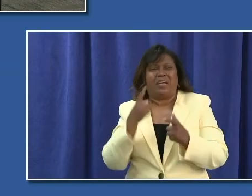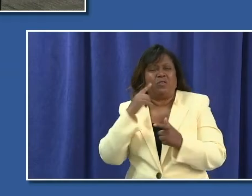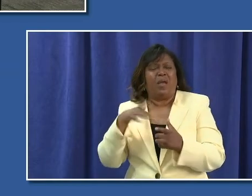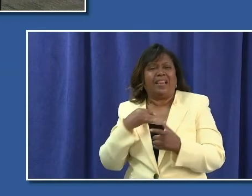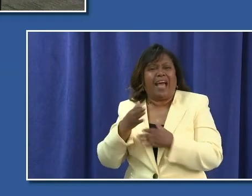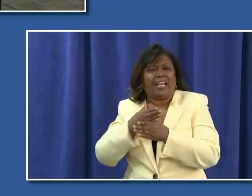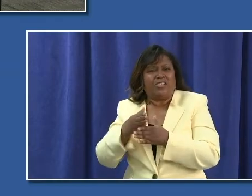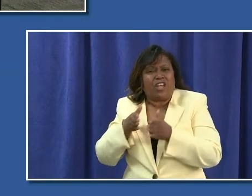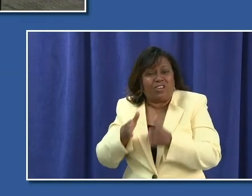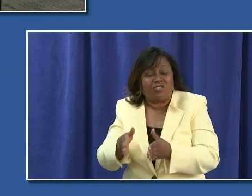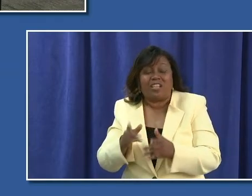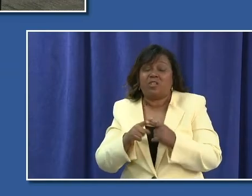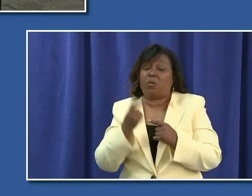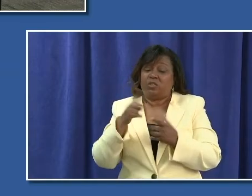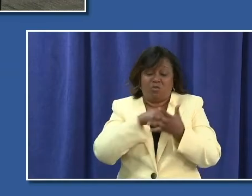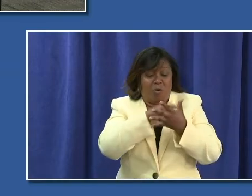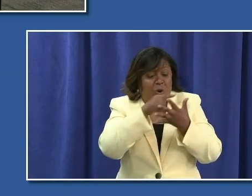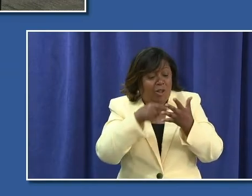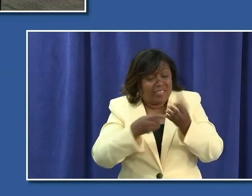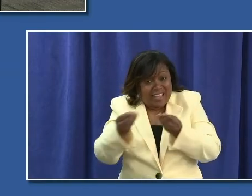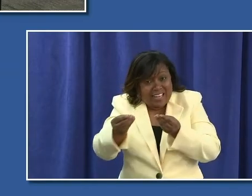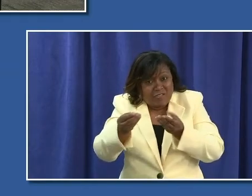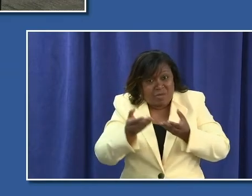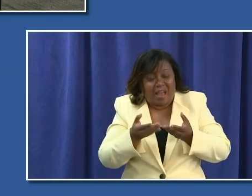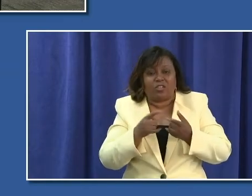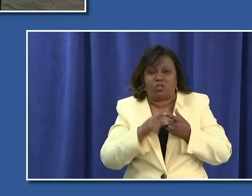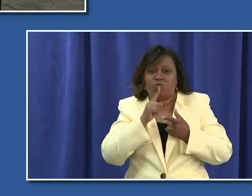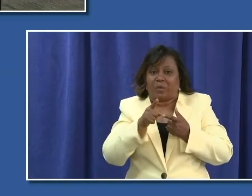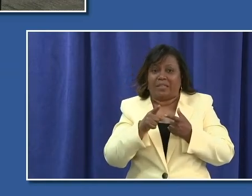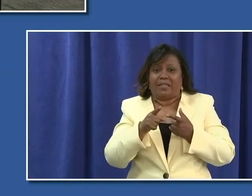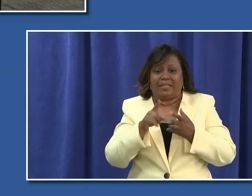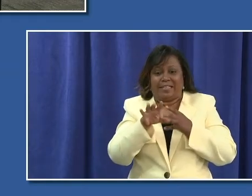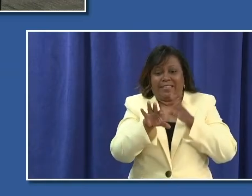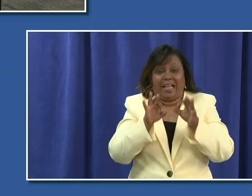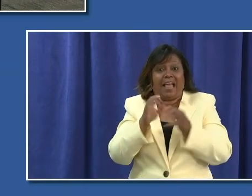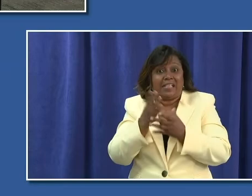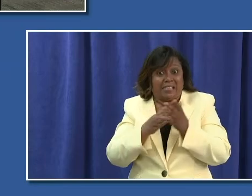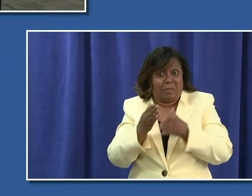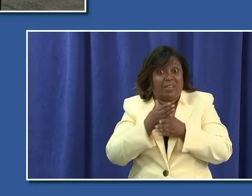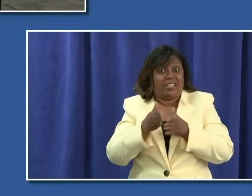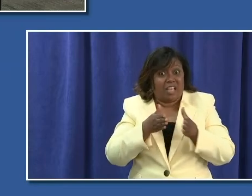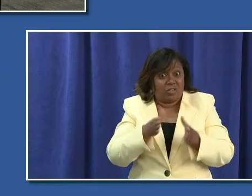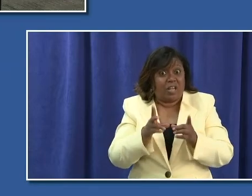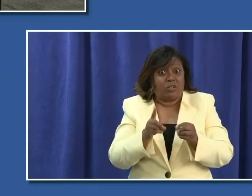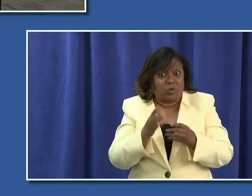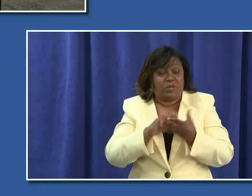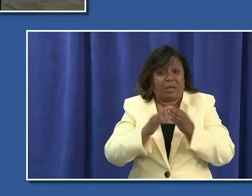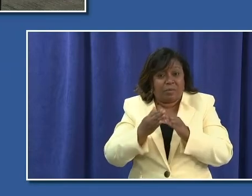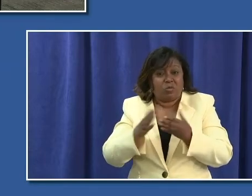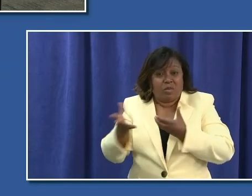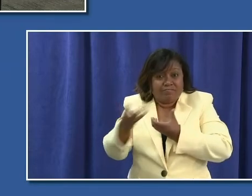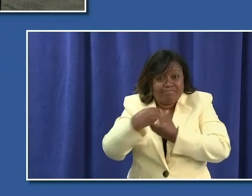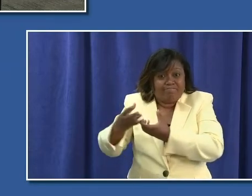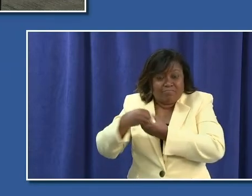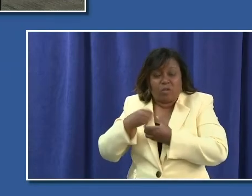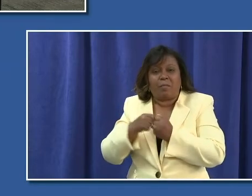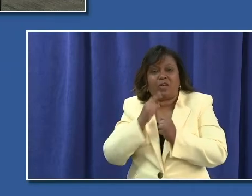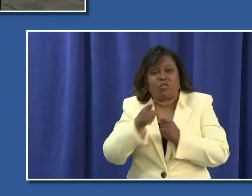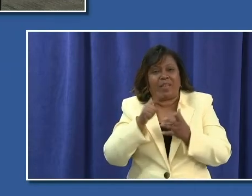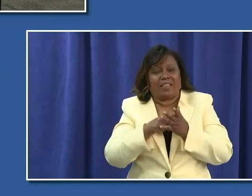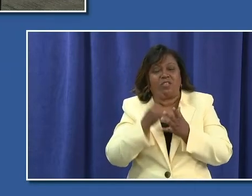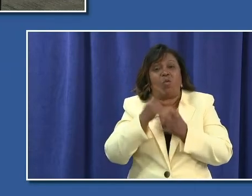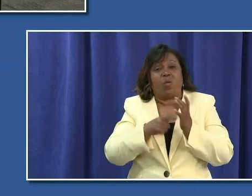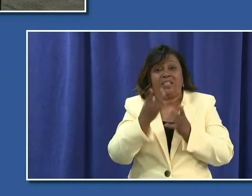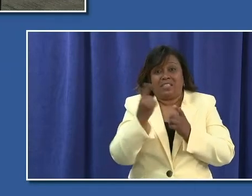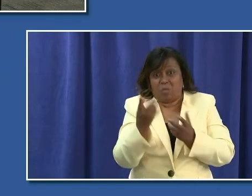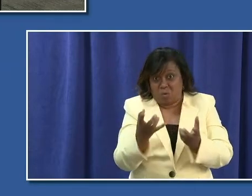like a shared street. And so we used all of that information to actually select some of the shared streets and do community engagement to make sure this was what